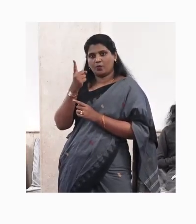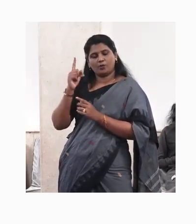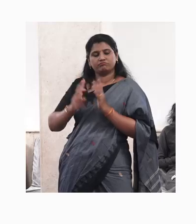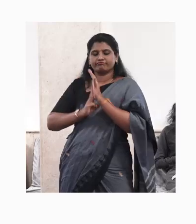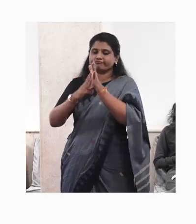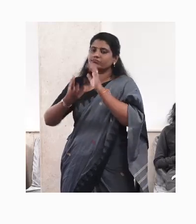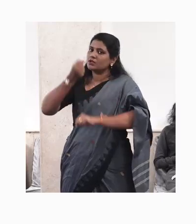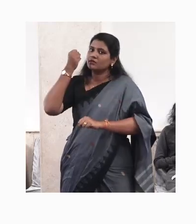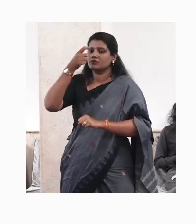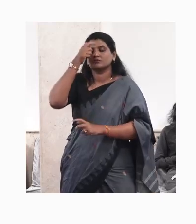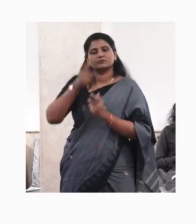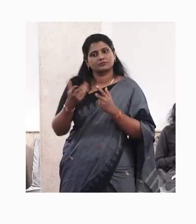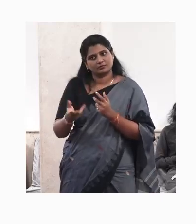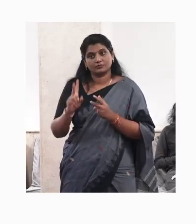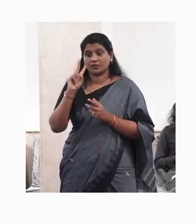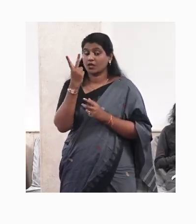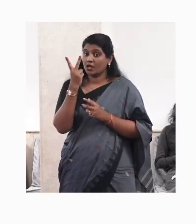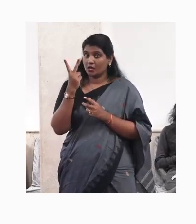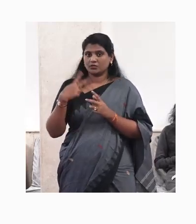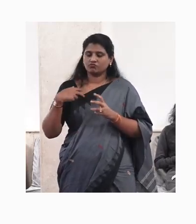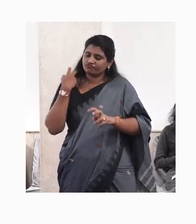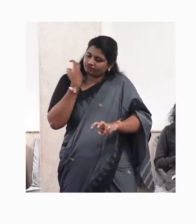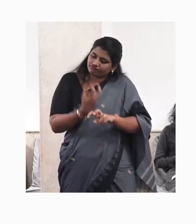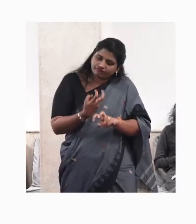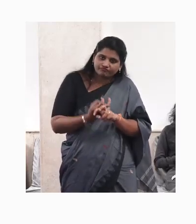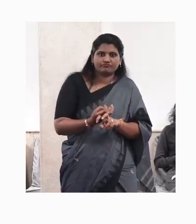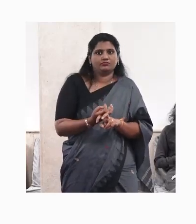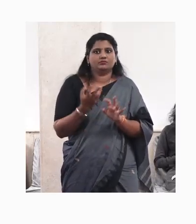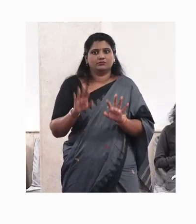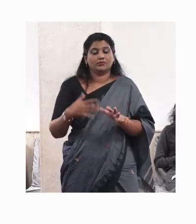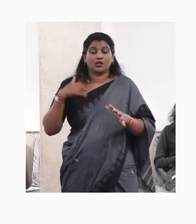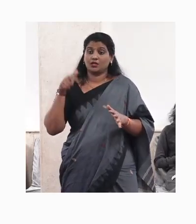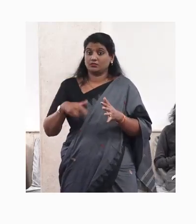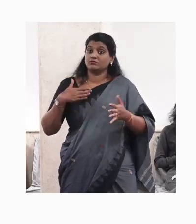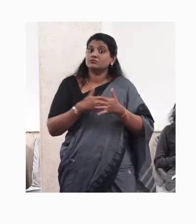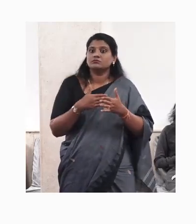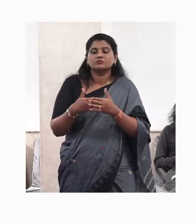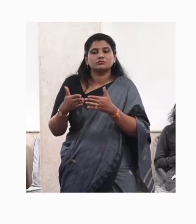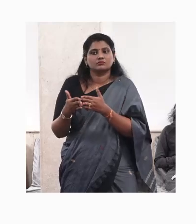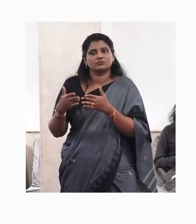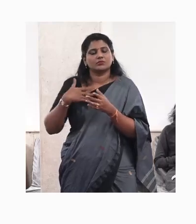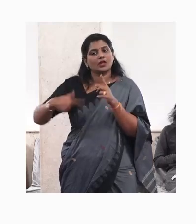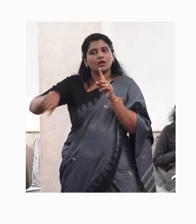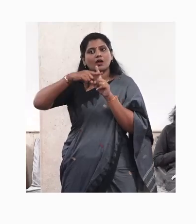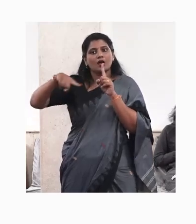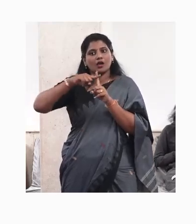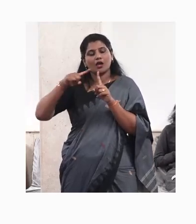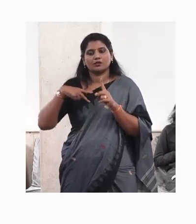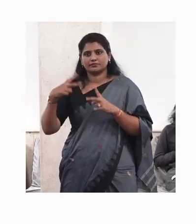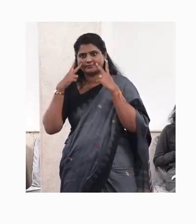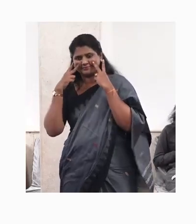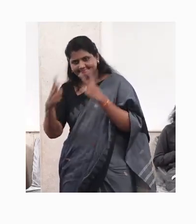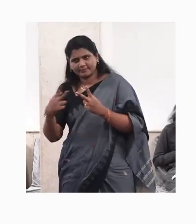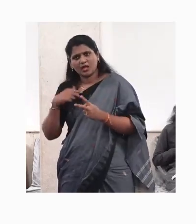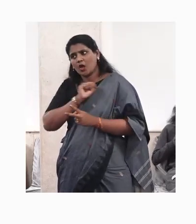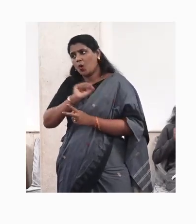million. So 2 is a very difficult it's a challenge, though the advantage of 2, I have seen it play out in my